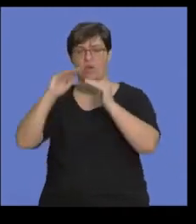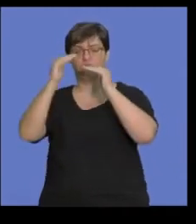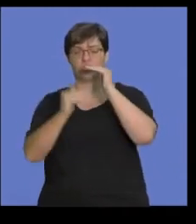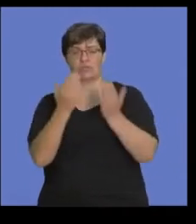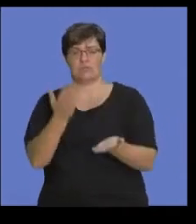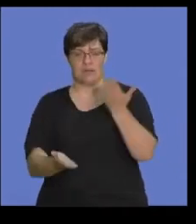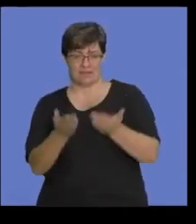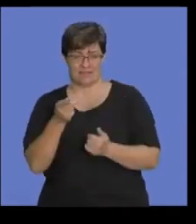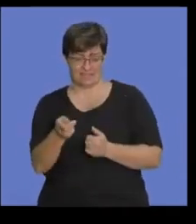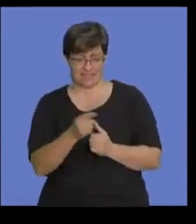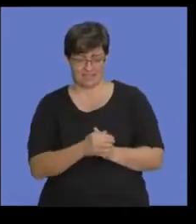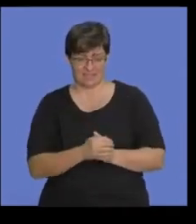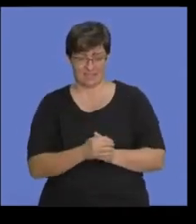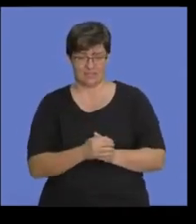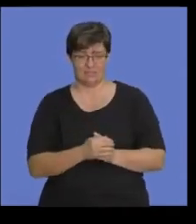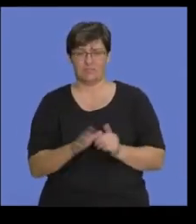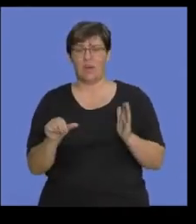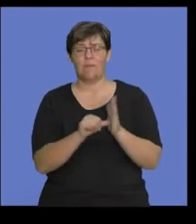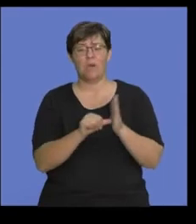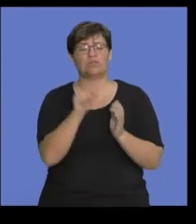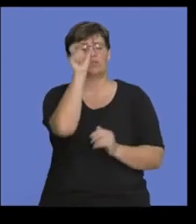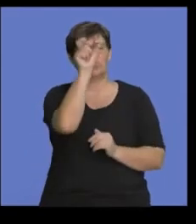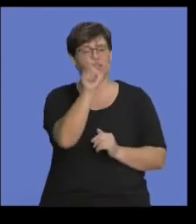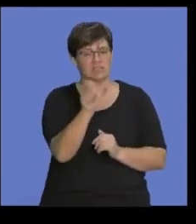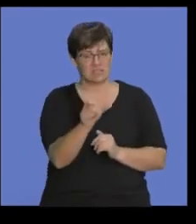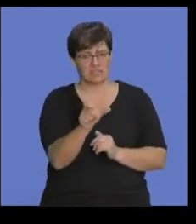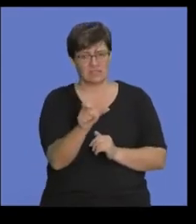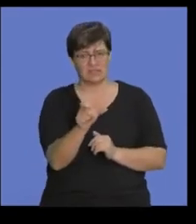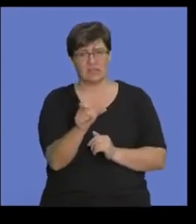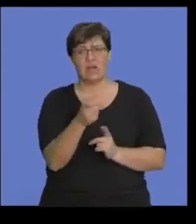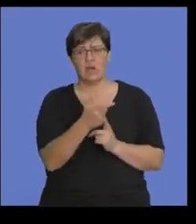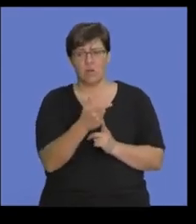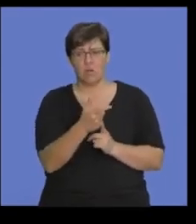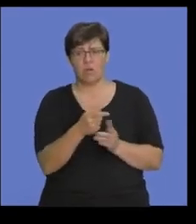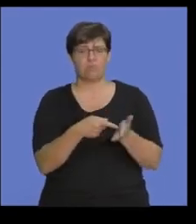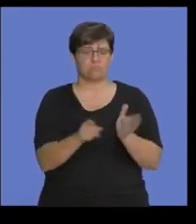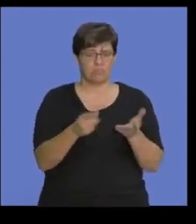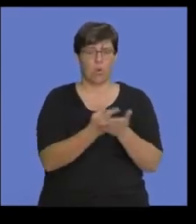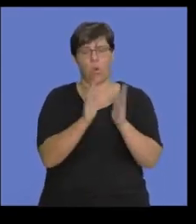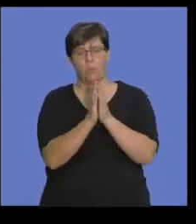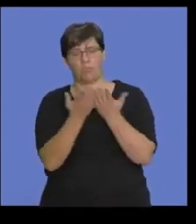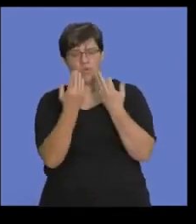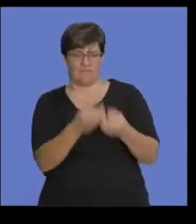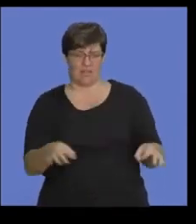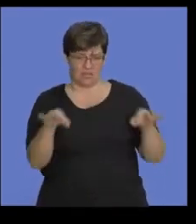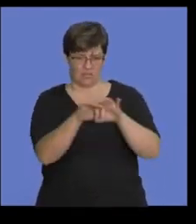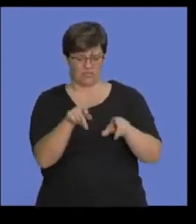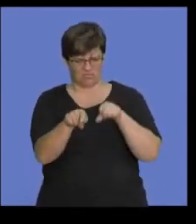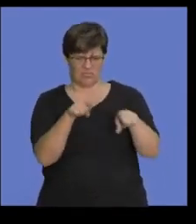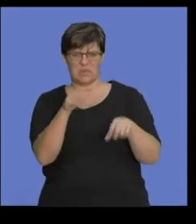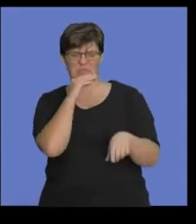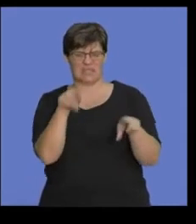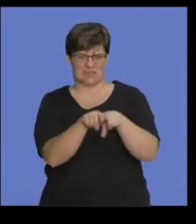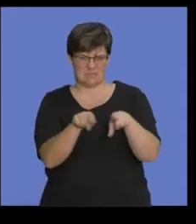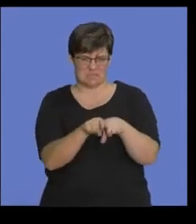the reducing balance one. And the keywords has always been scrap value or book value, which means